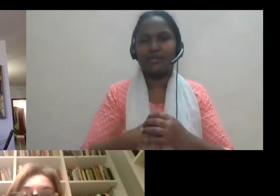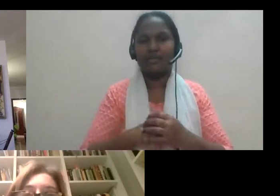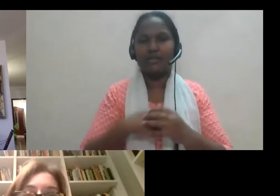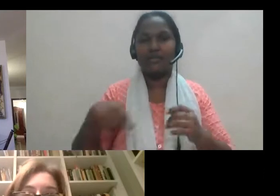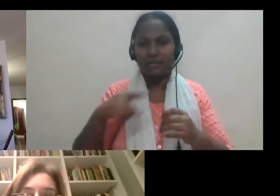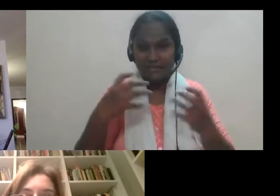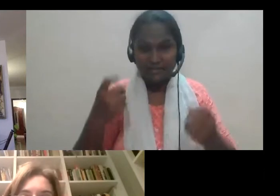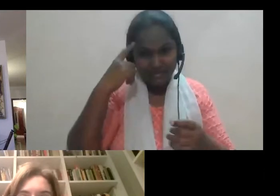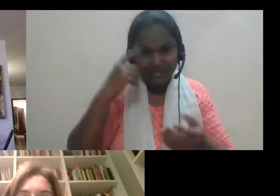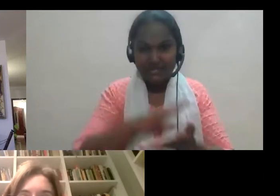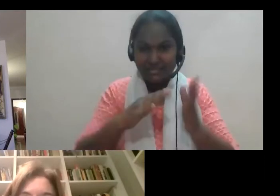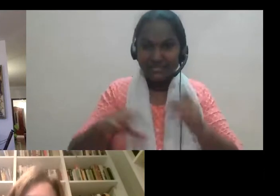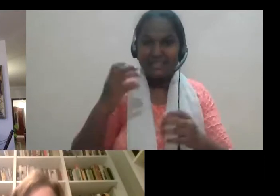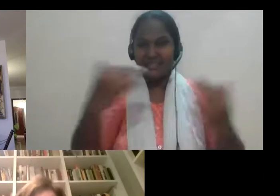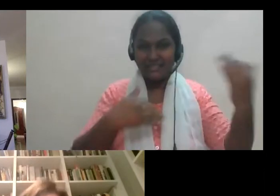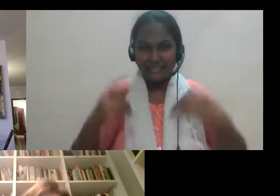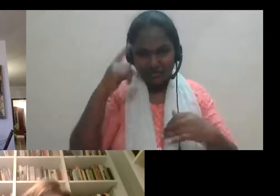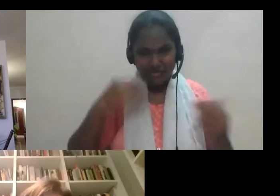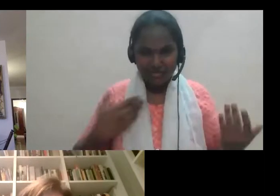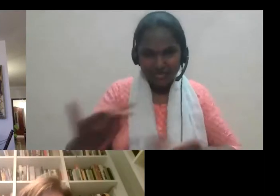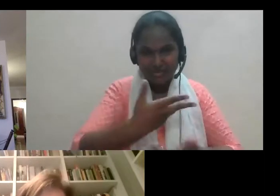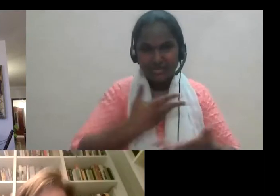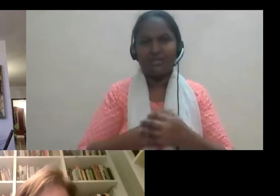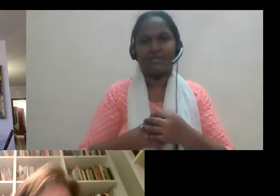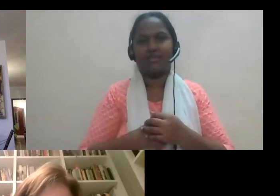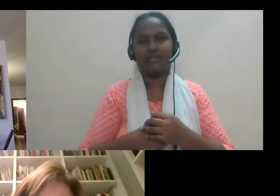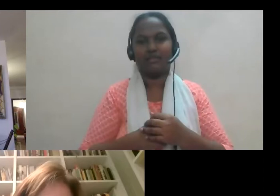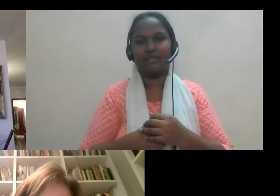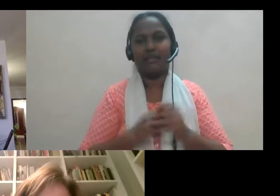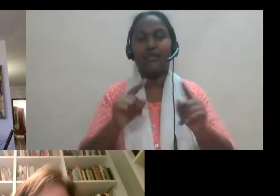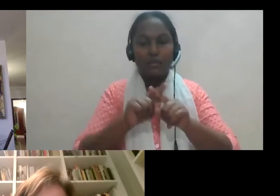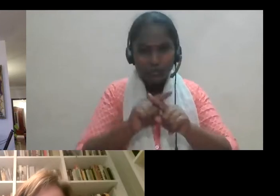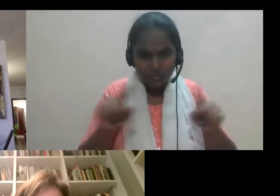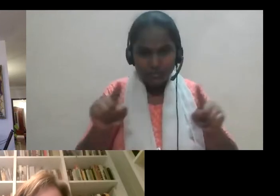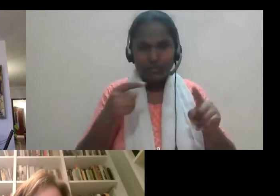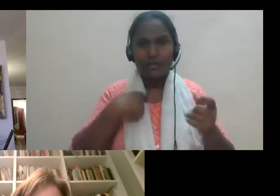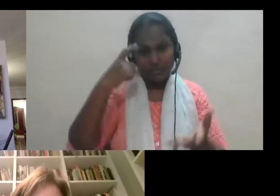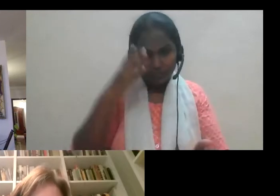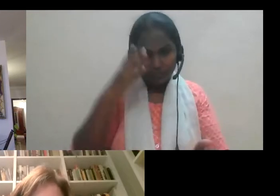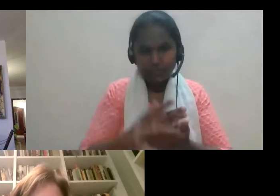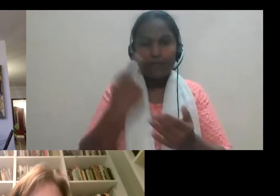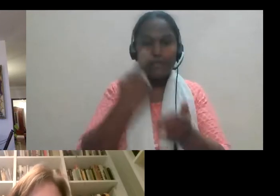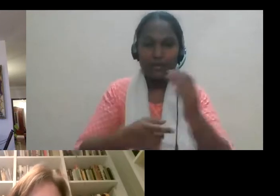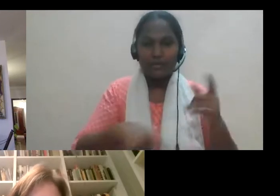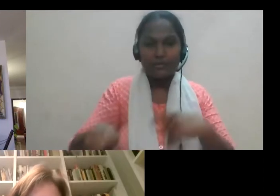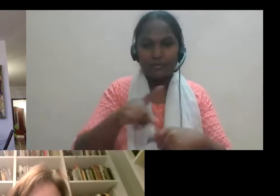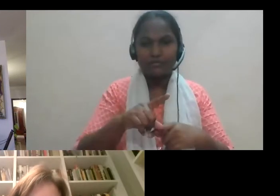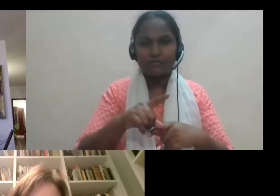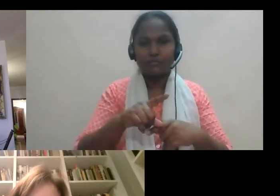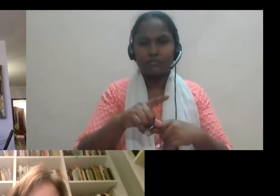an incredible reference for all of us. And but I do believe that what Borges